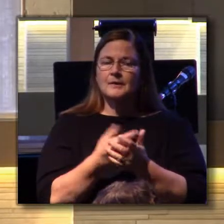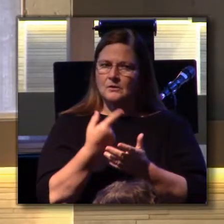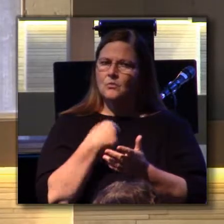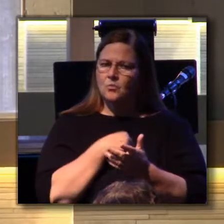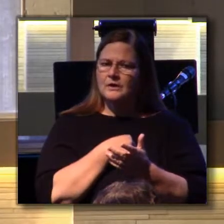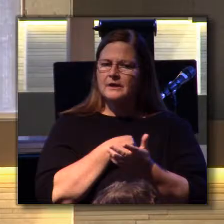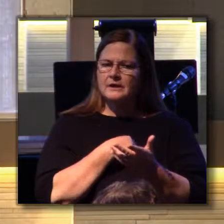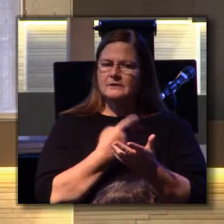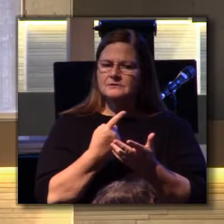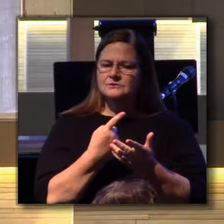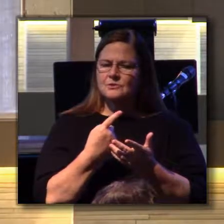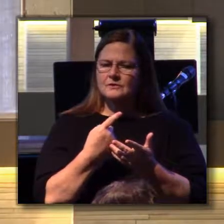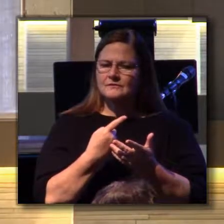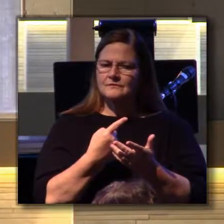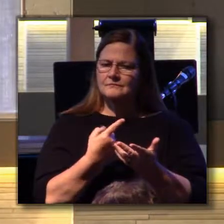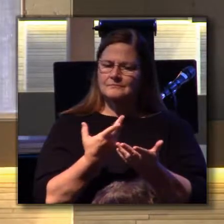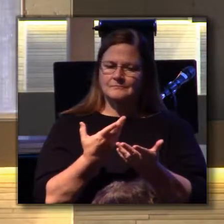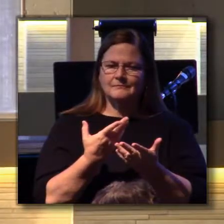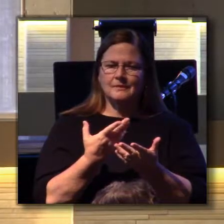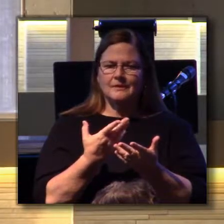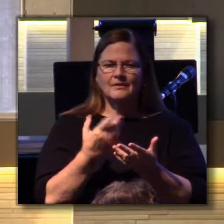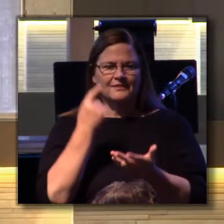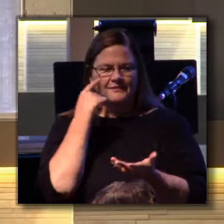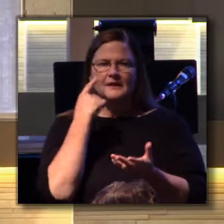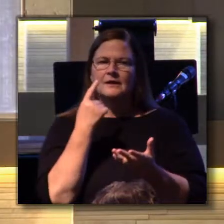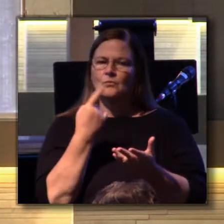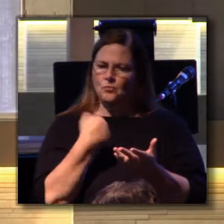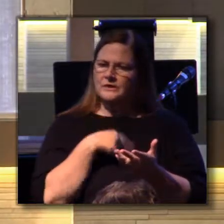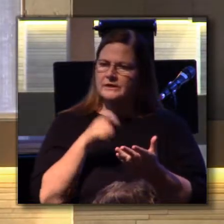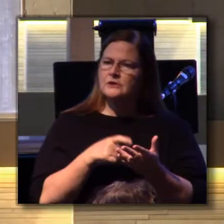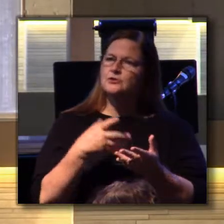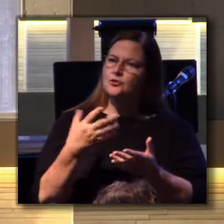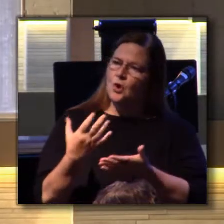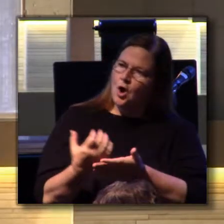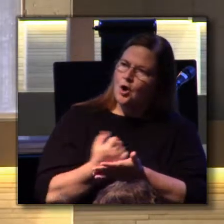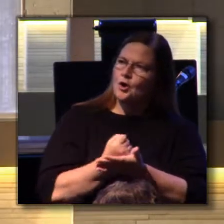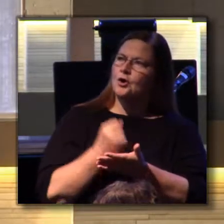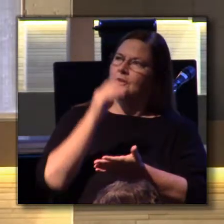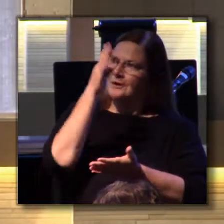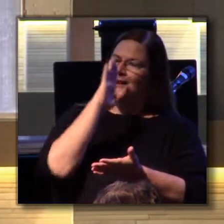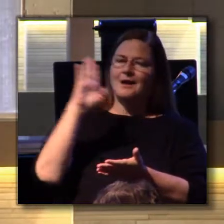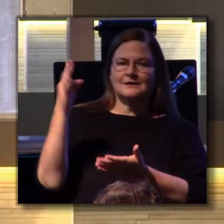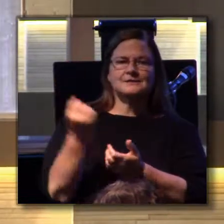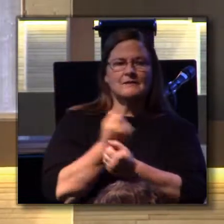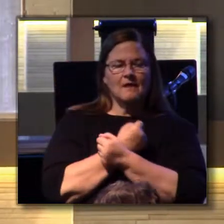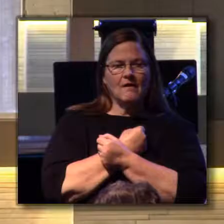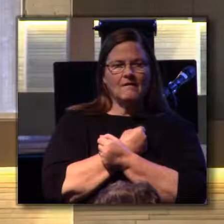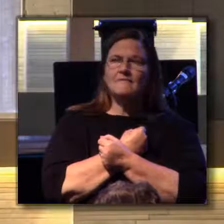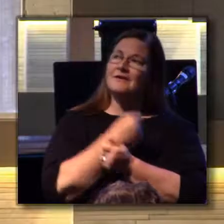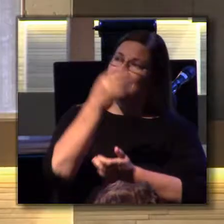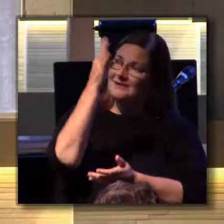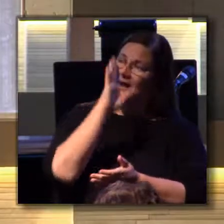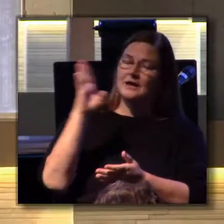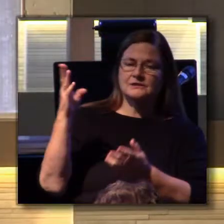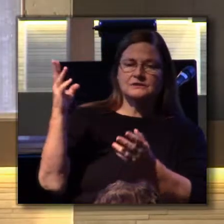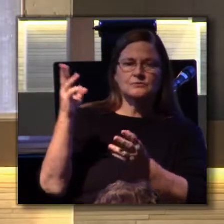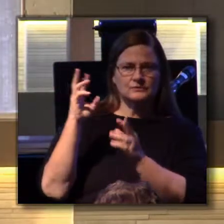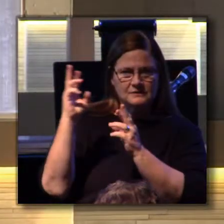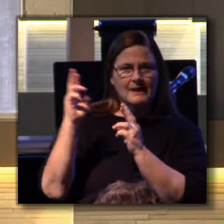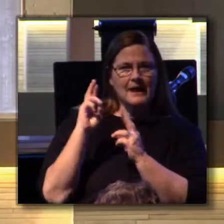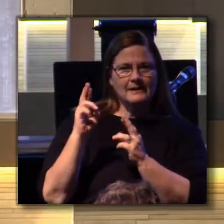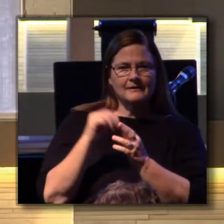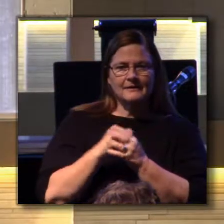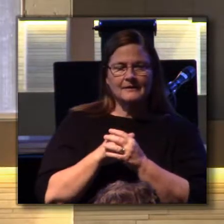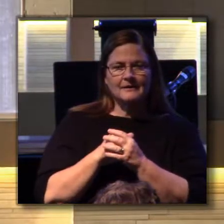To merit, to earn God's love and God's respect for us. And